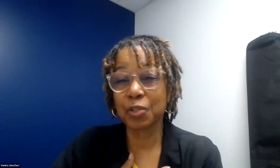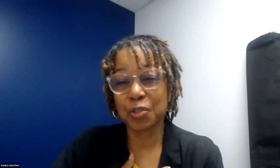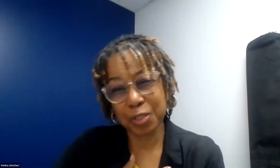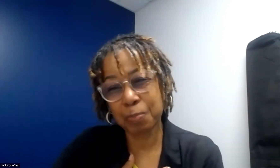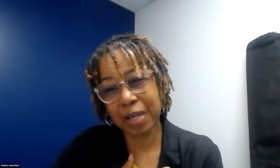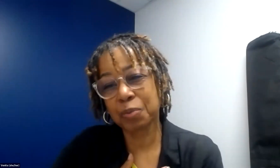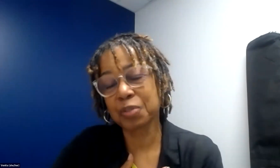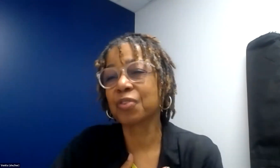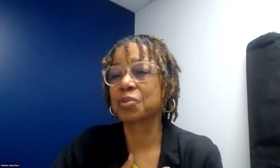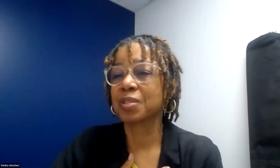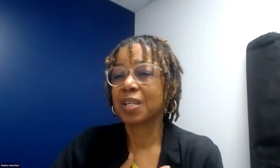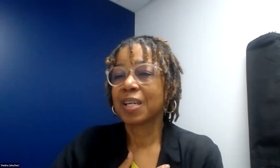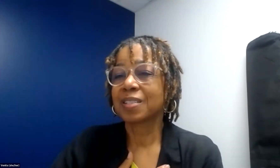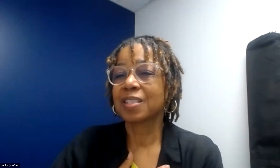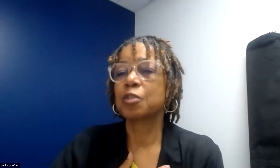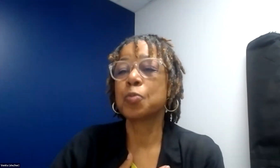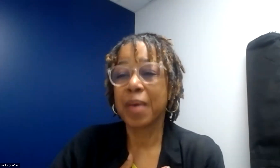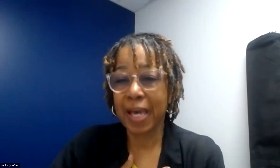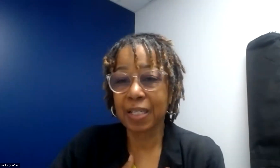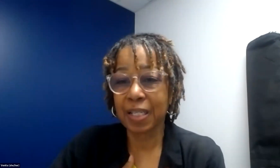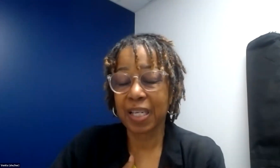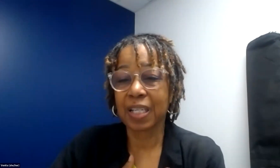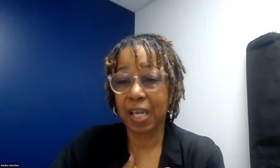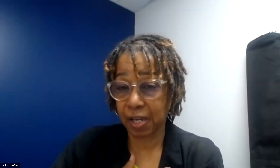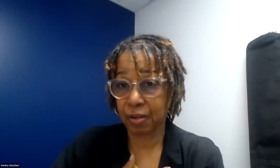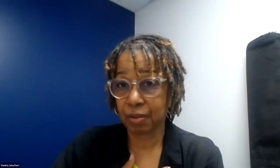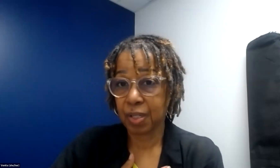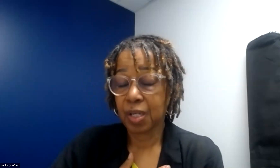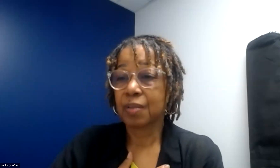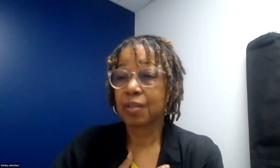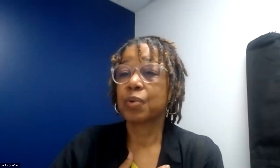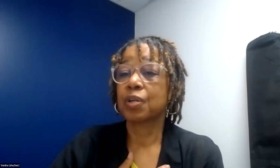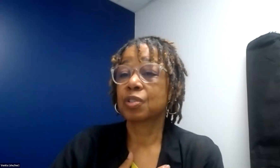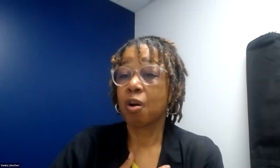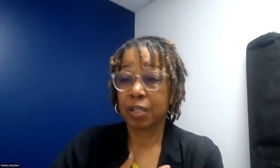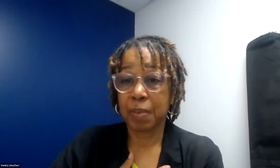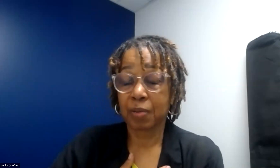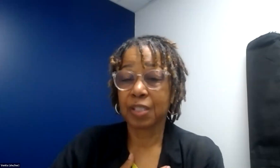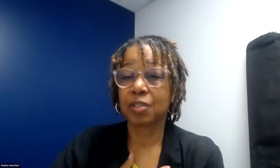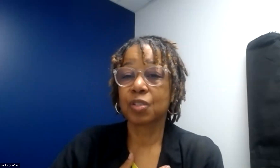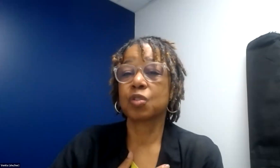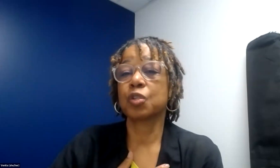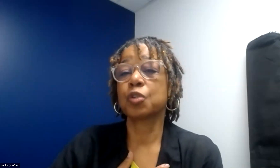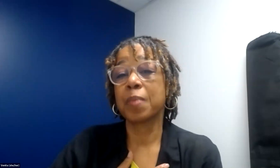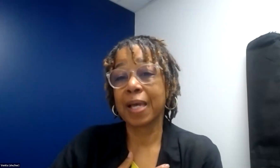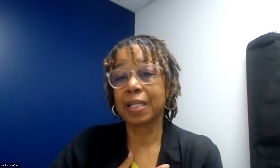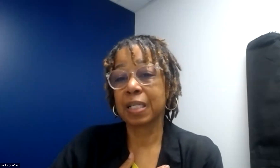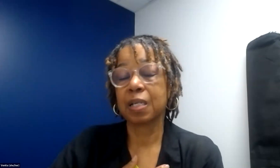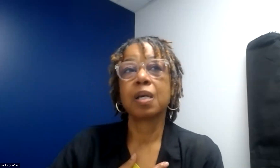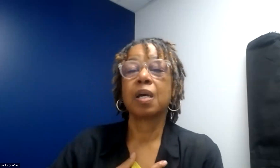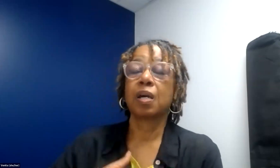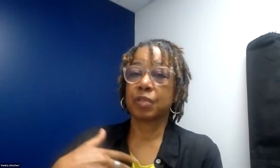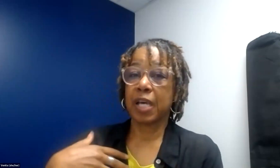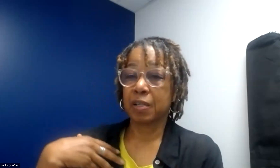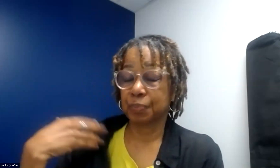If you notice, respect was first. It's the humanity and care that we are talking about. It's the